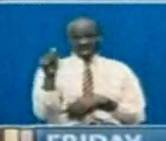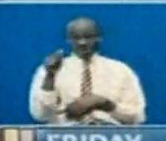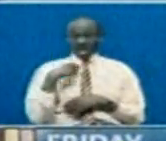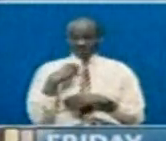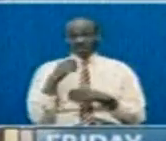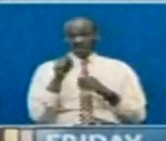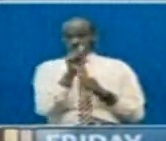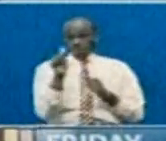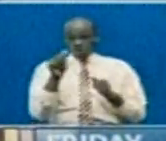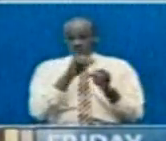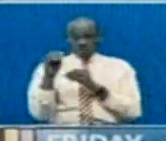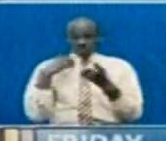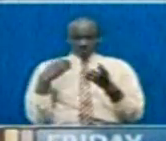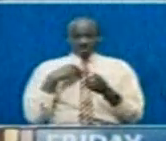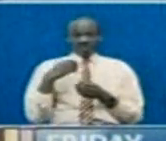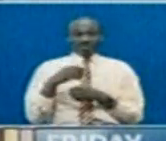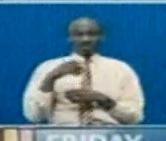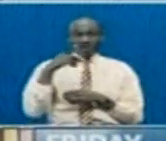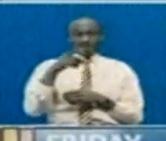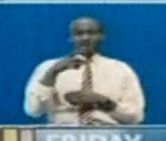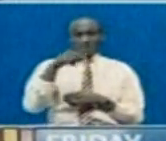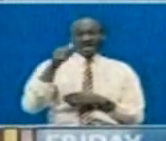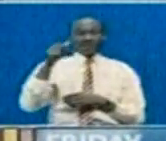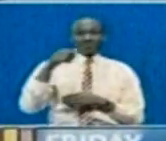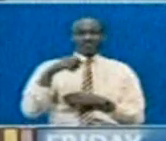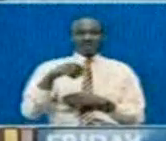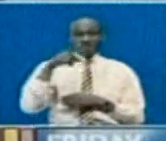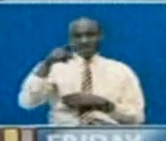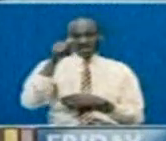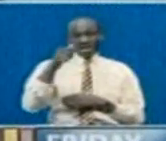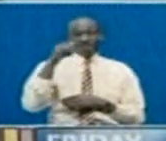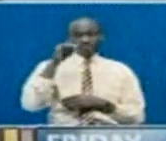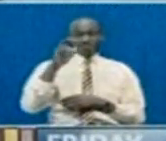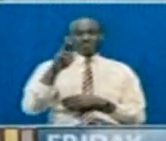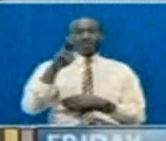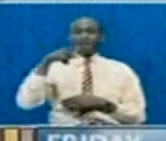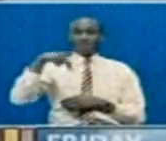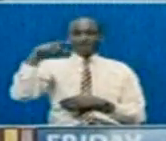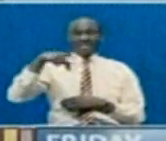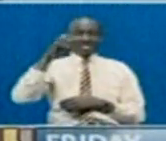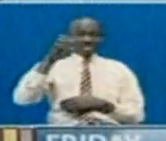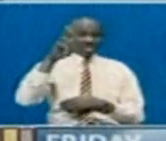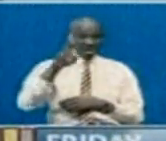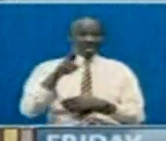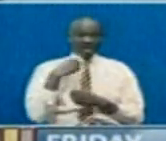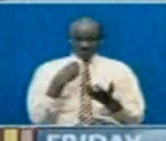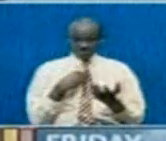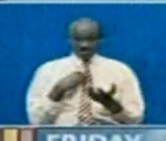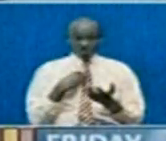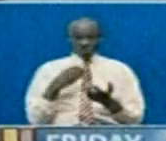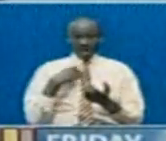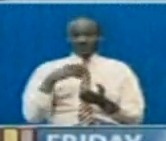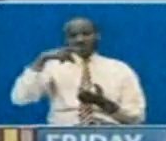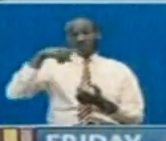glide A when you pronounce that word. You say paper, that is P-A-P-E-R. But remember we have ginger or paper,